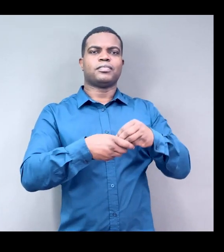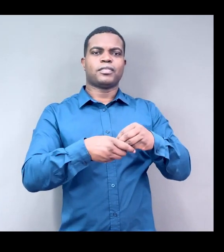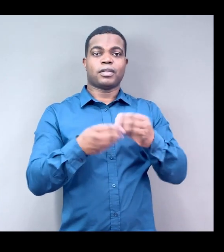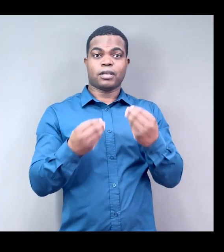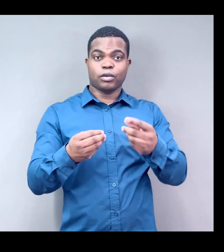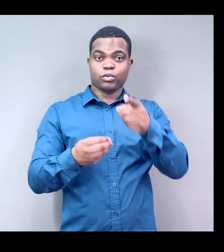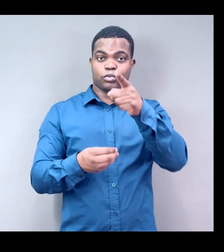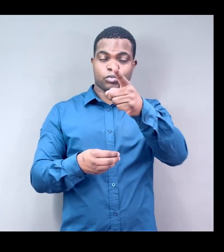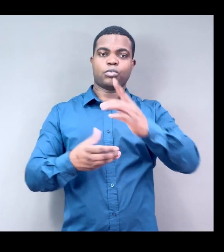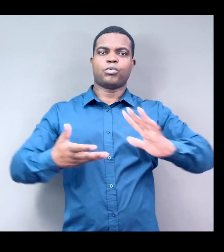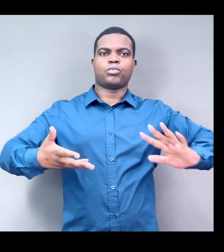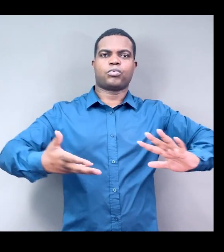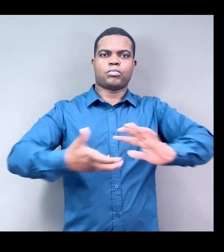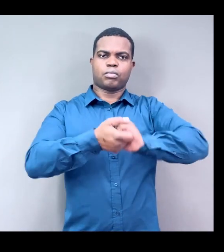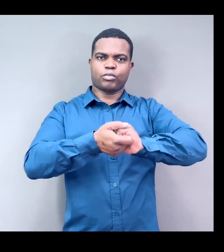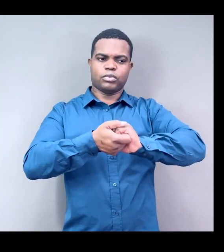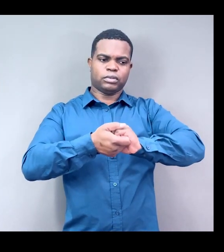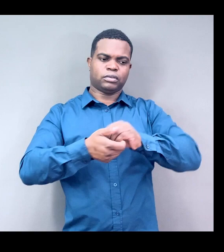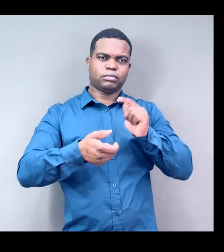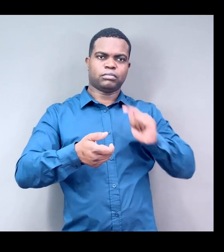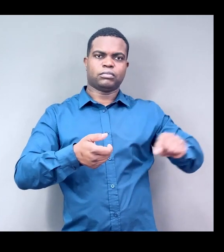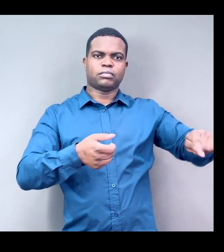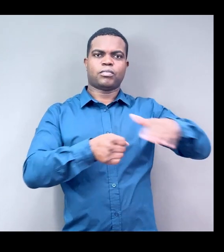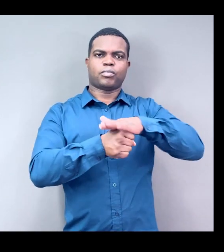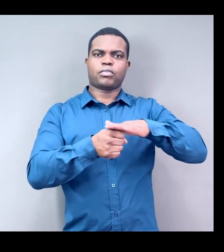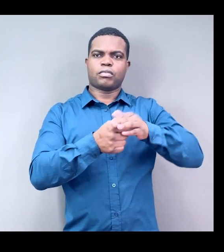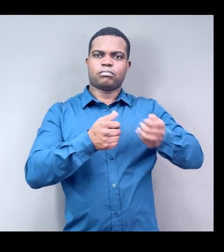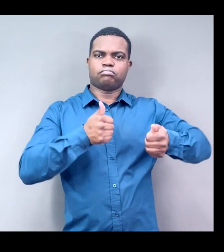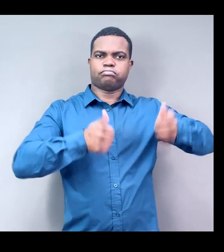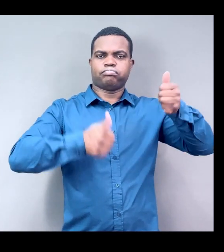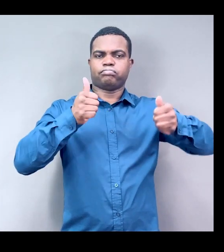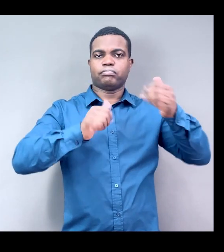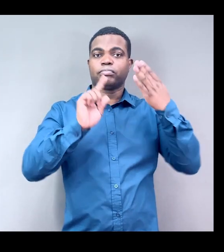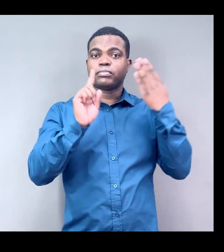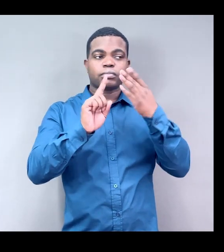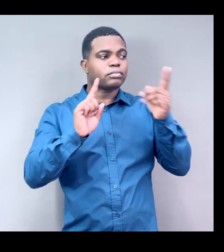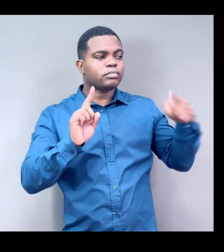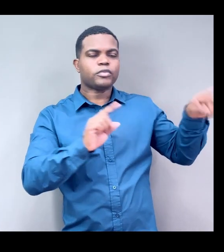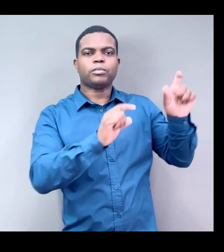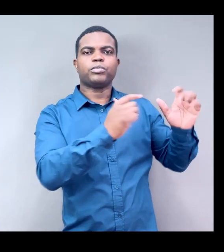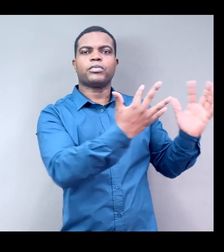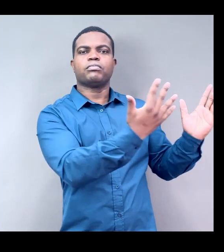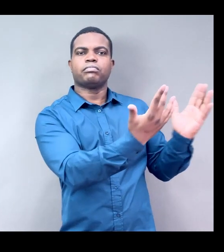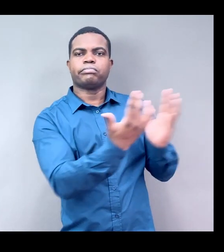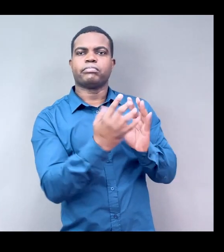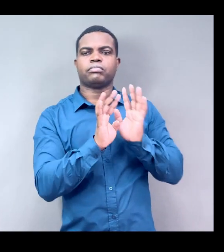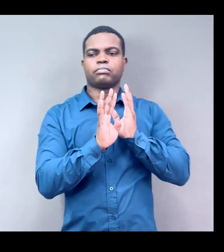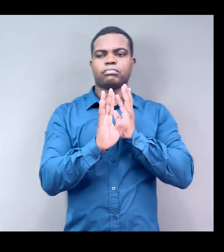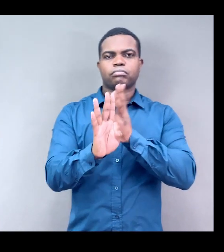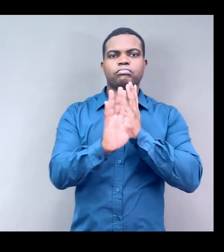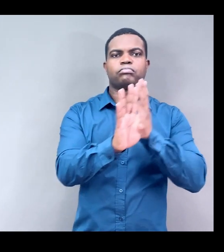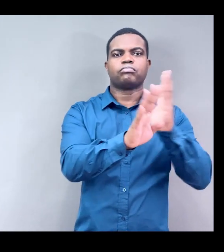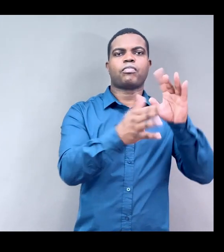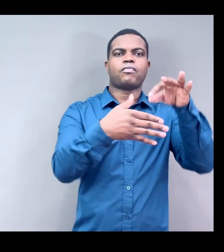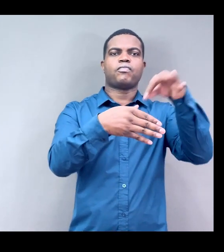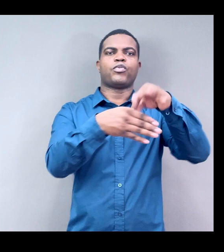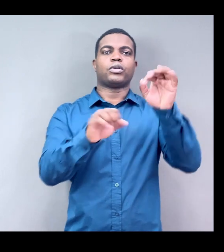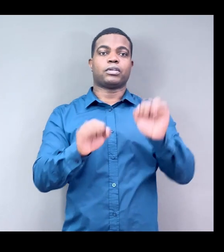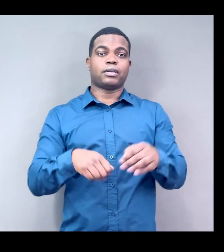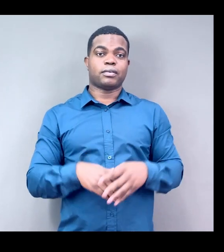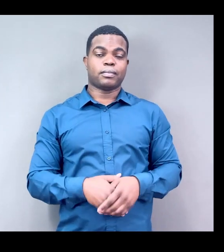racialized communities, so this objective, which states that collaborate with authorities to ensure